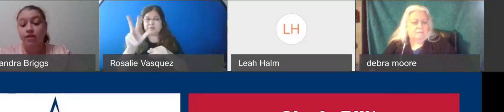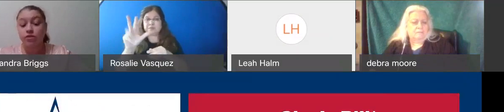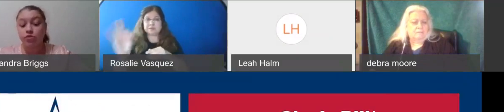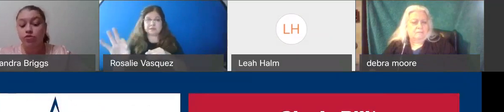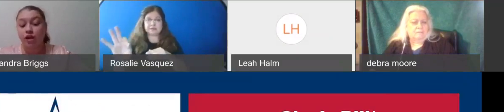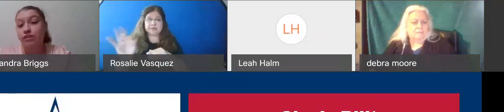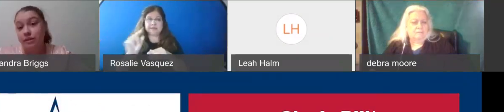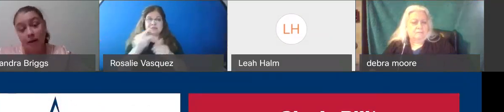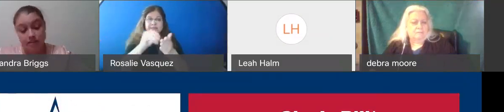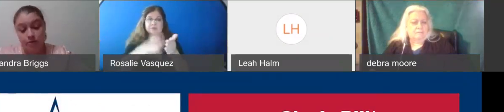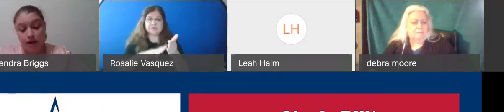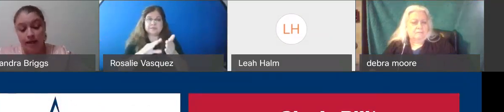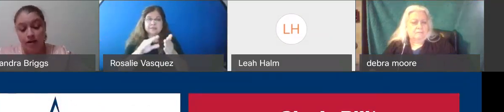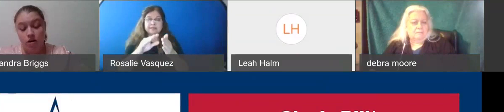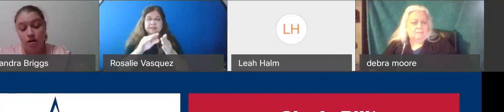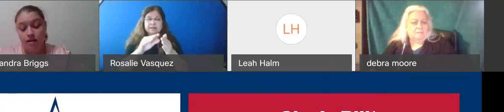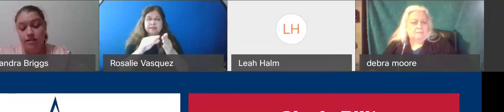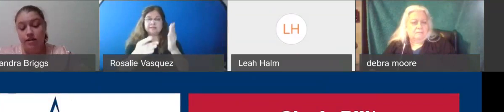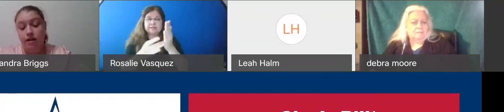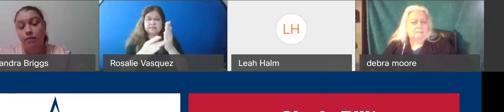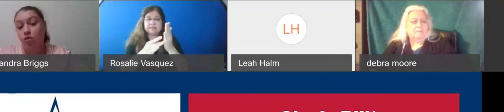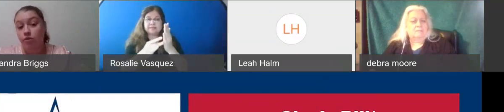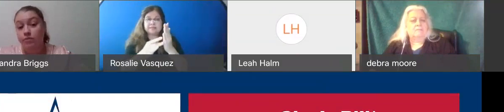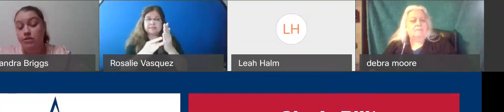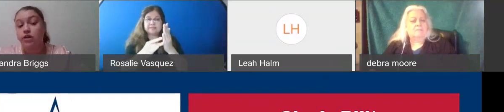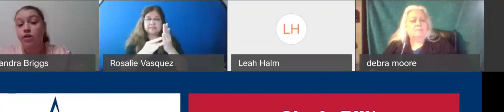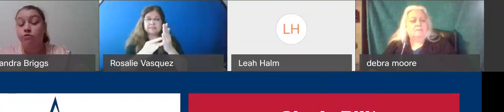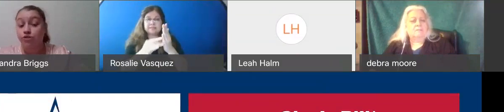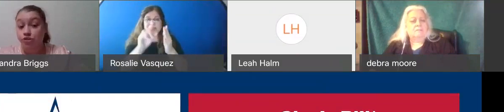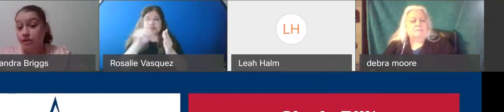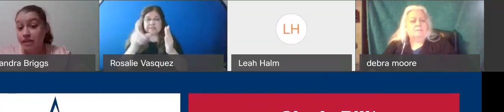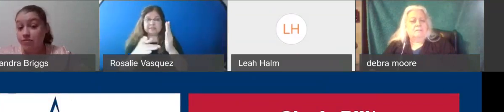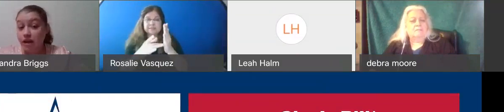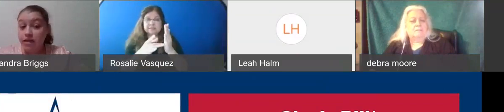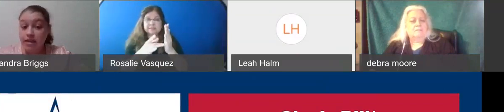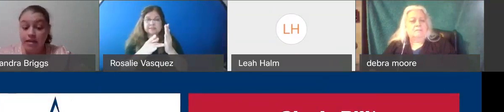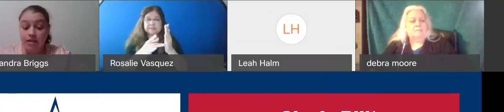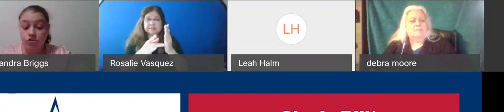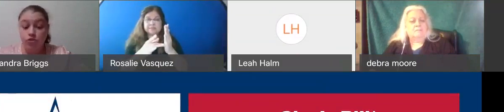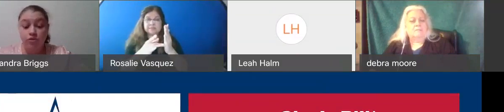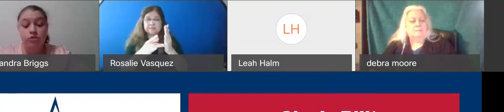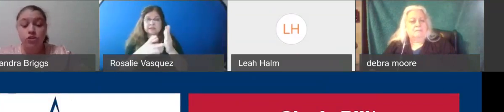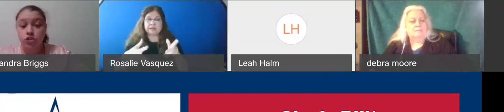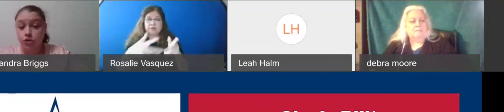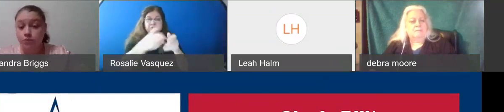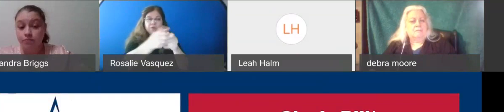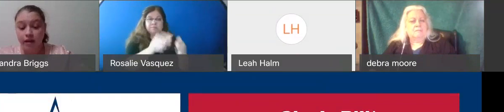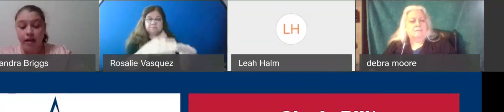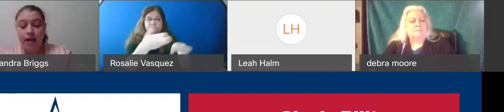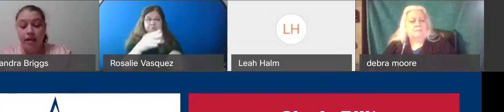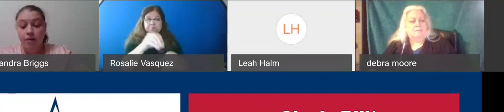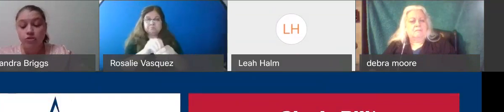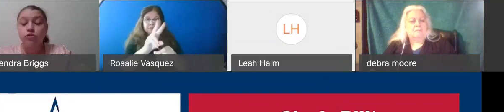Texas Tech who tragically passed away in a car accident coming home from his fraternity event in